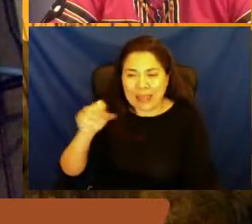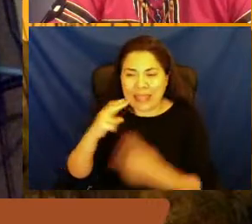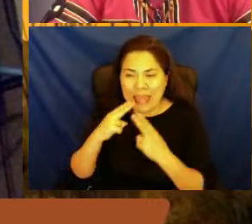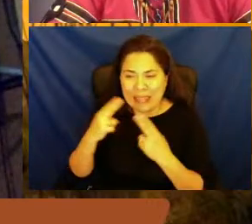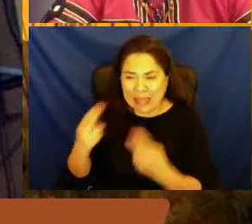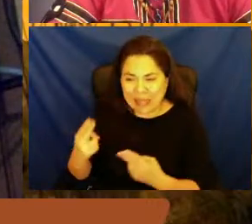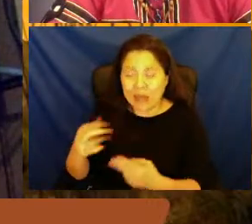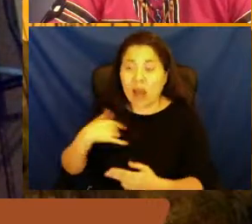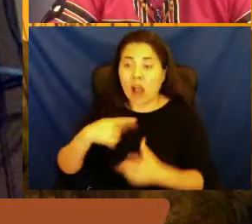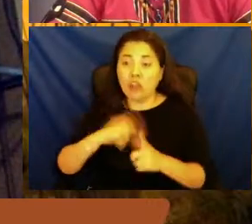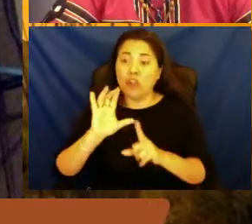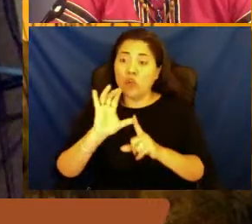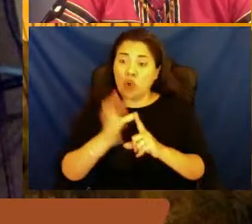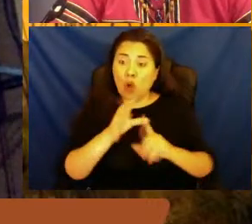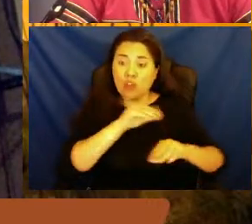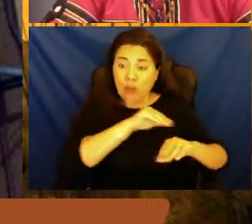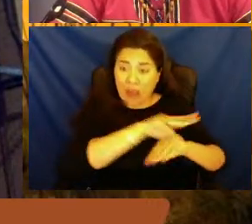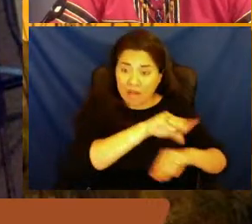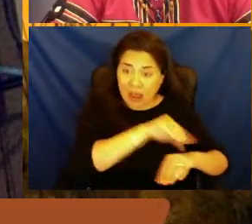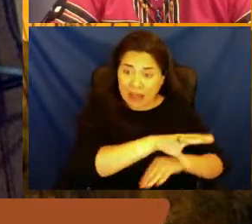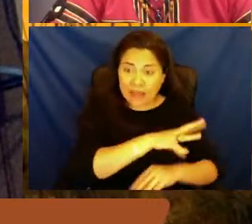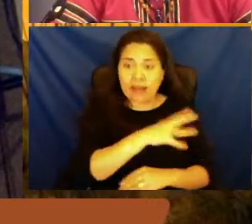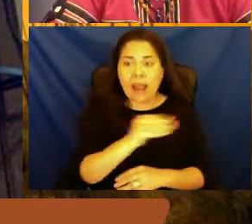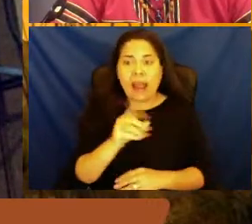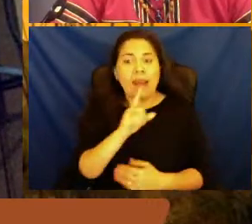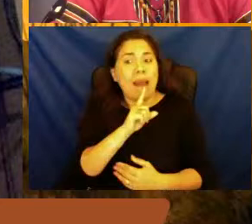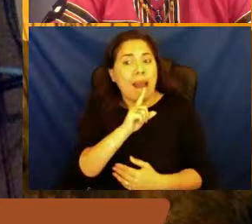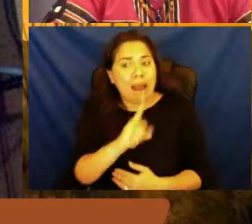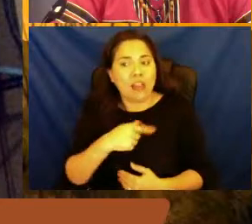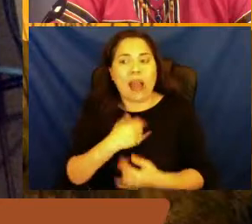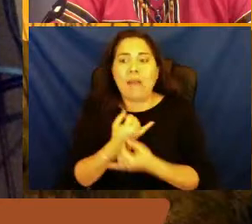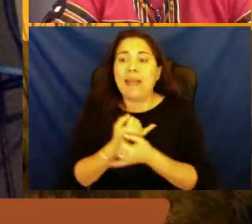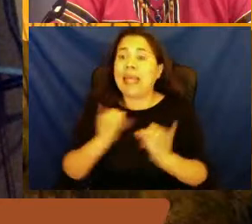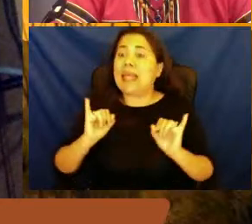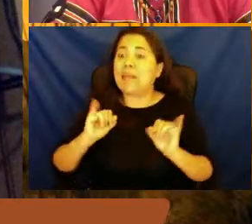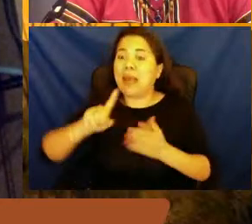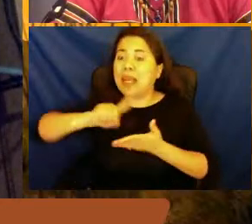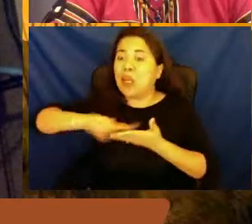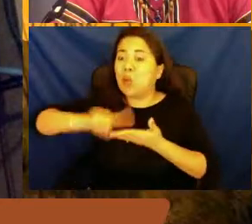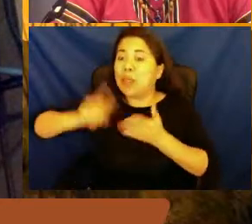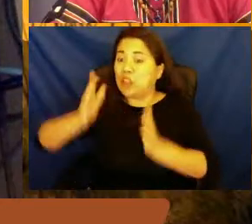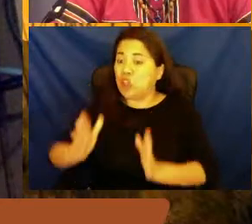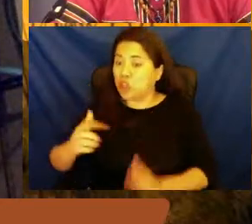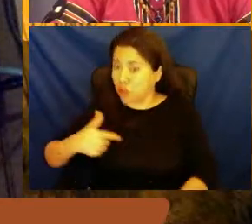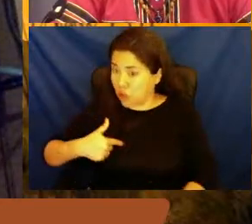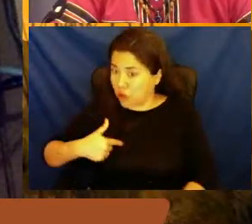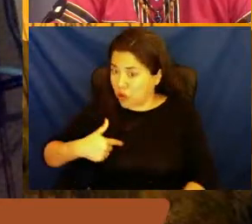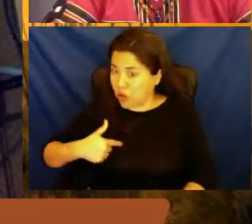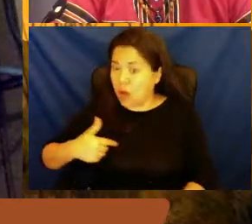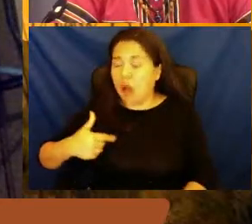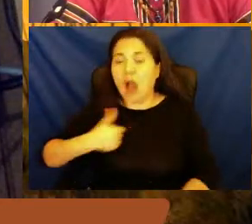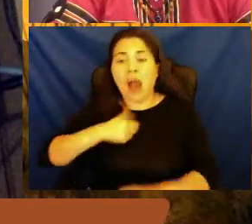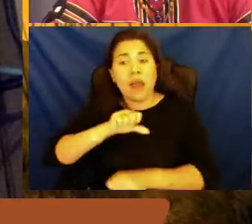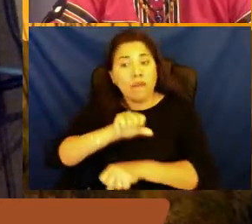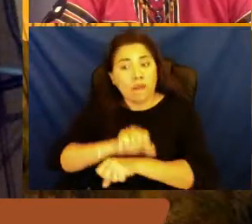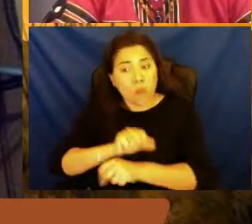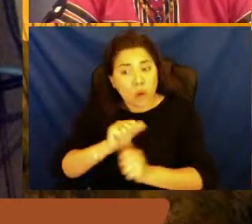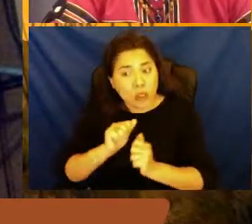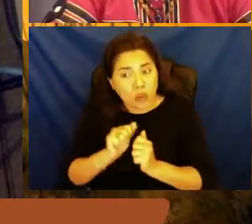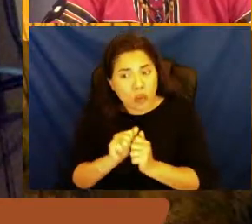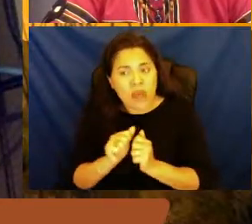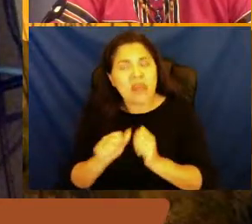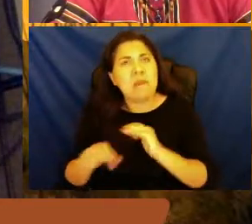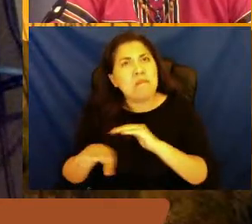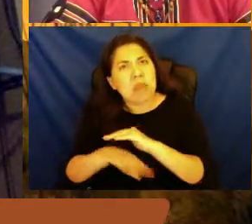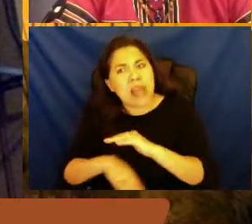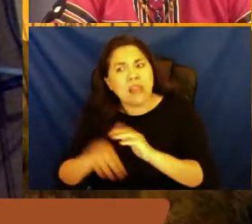advising. And actually, I'm an independent researcher. So I've worked with basically